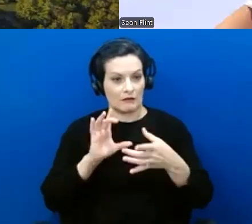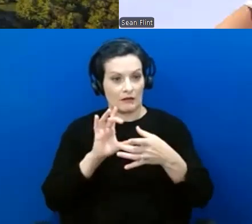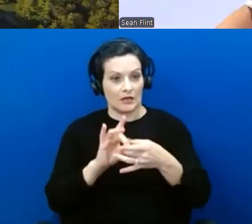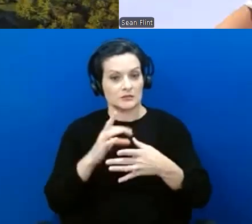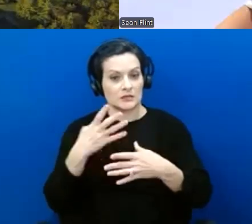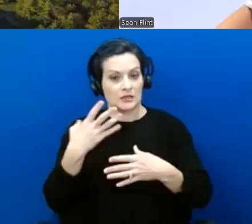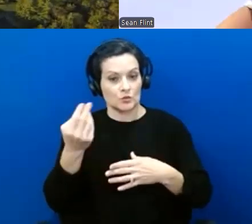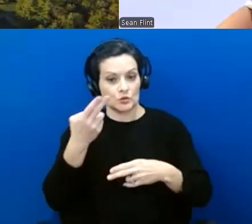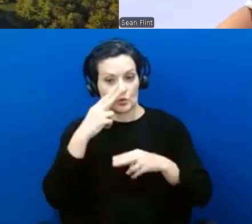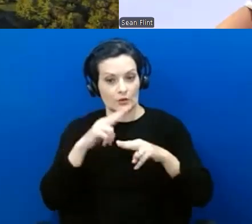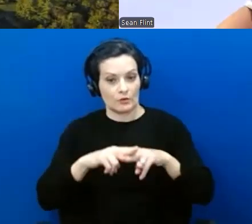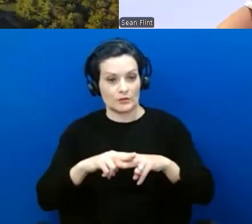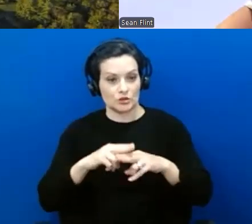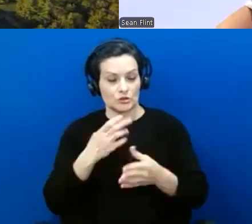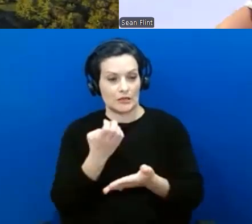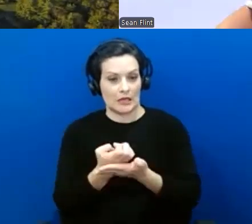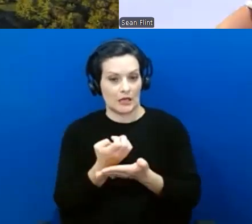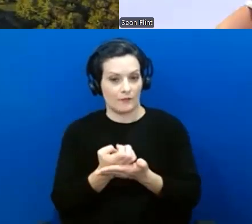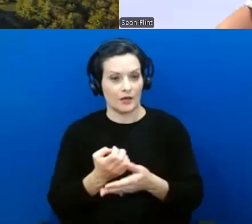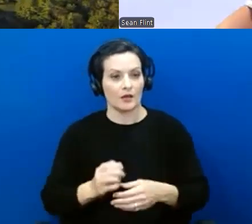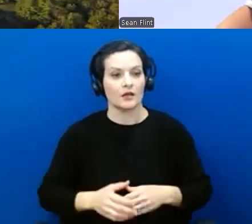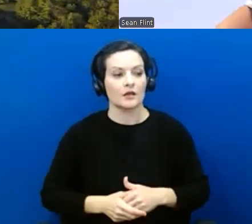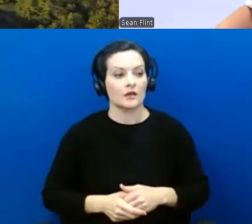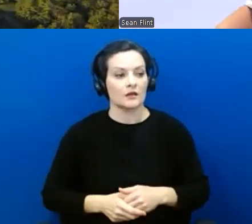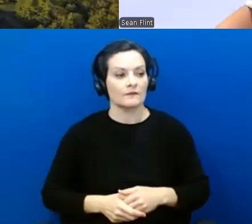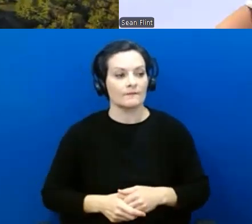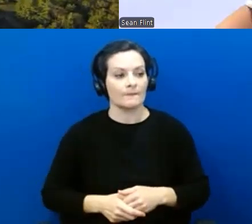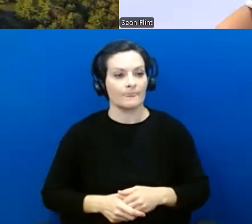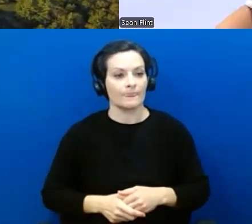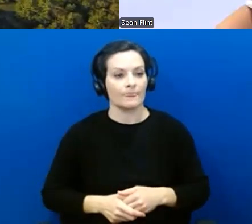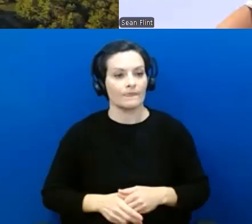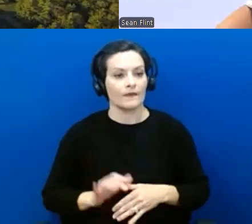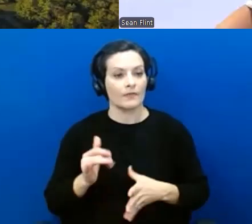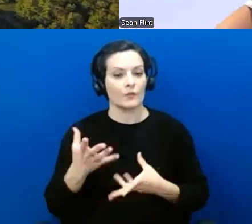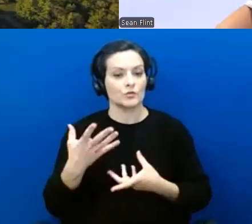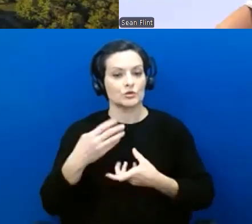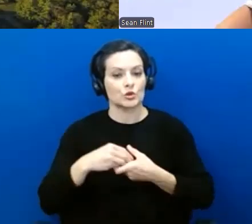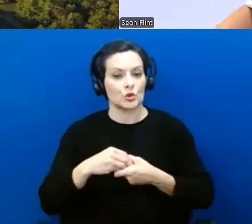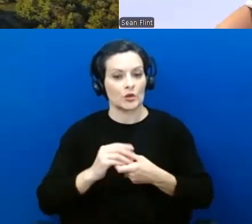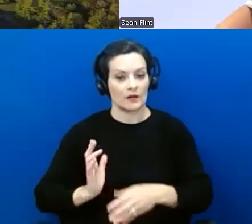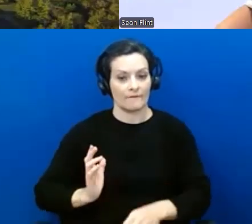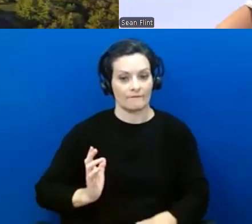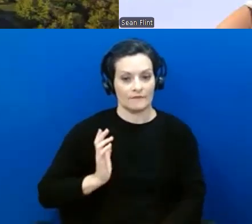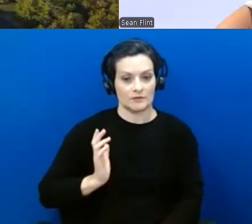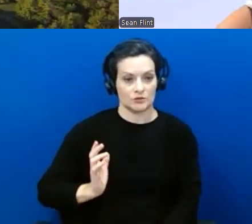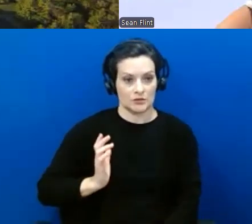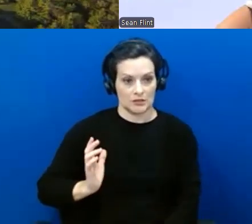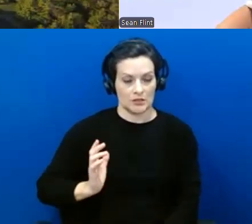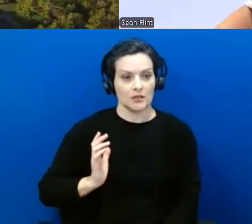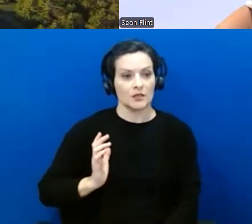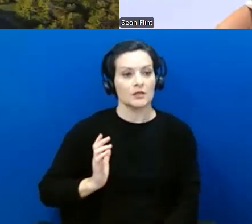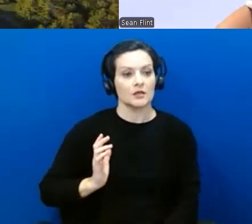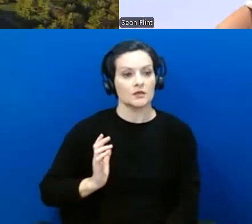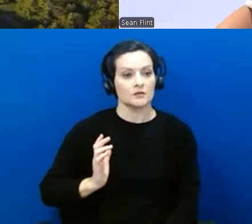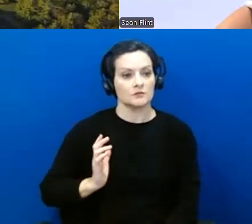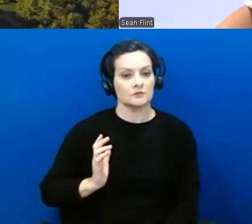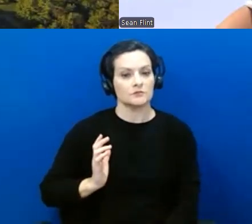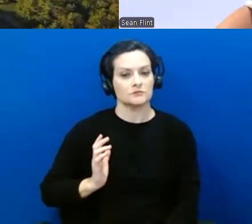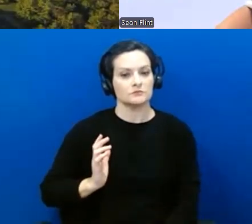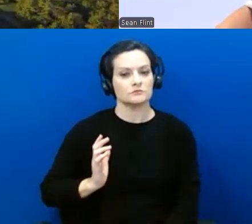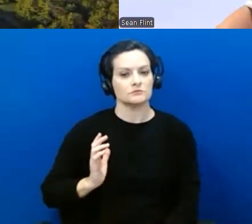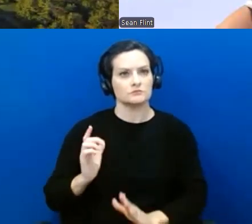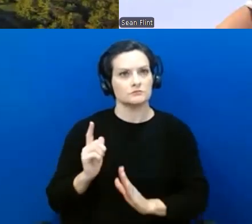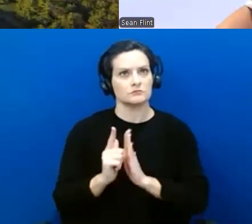outdoor recreation economy was included in the officially included by a statute in, I think,